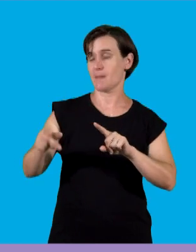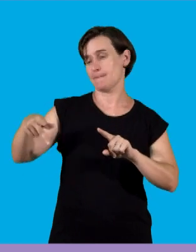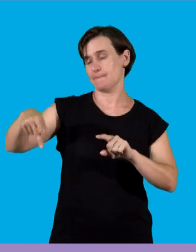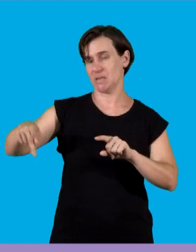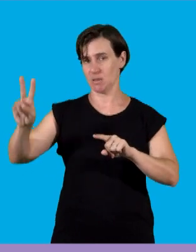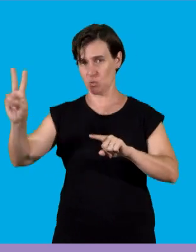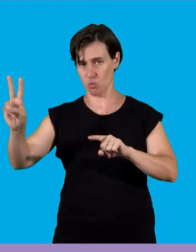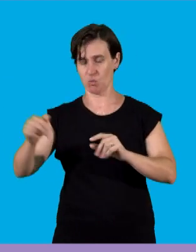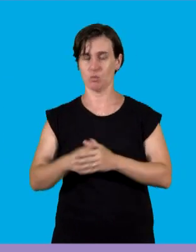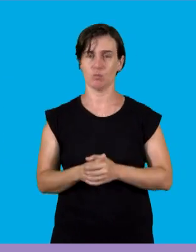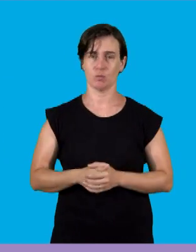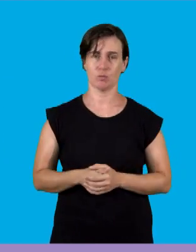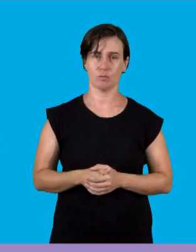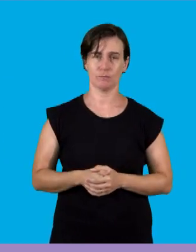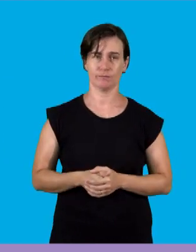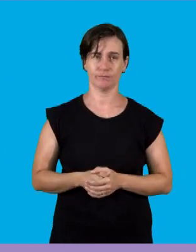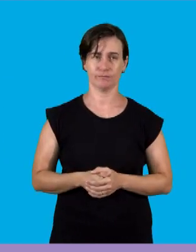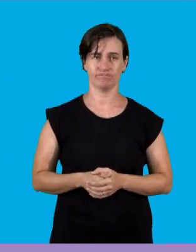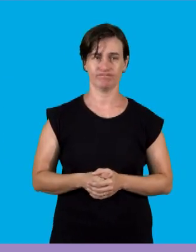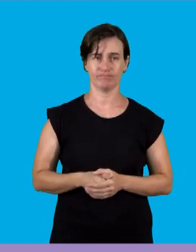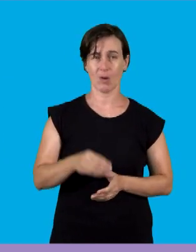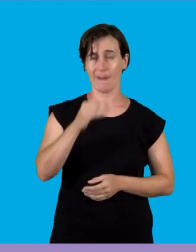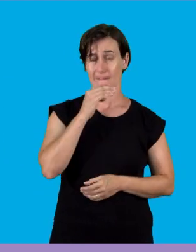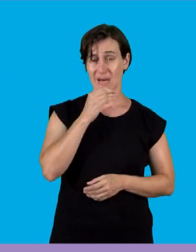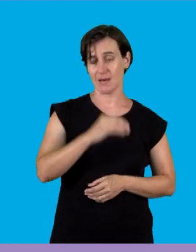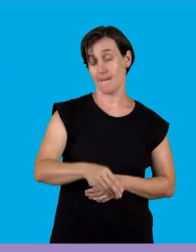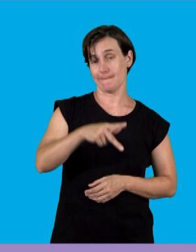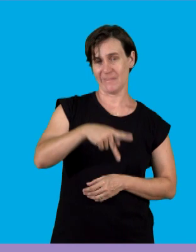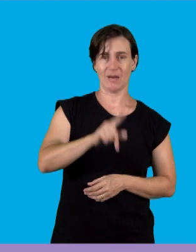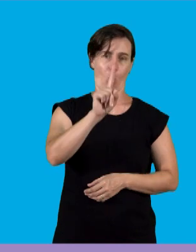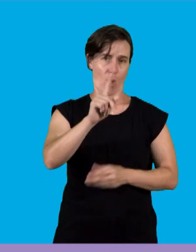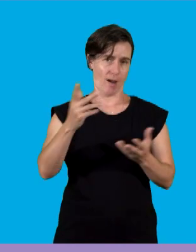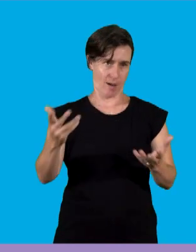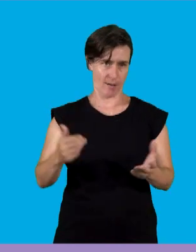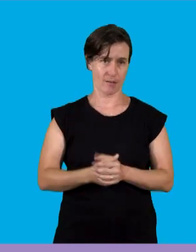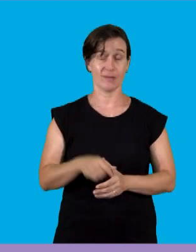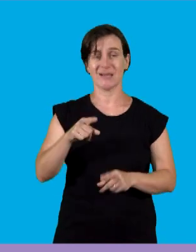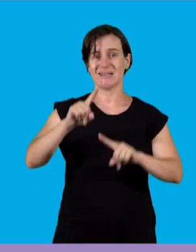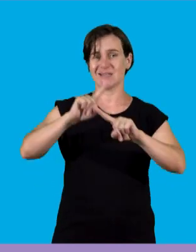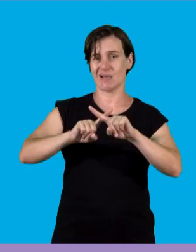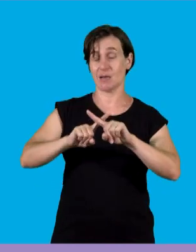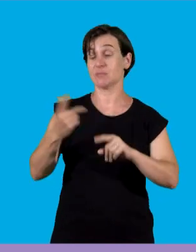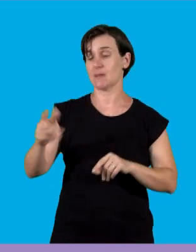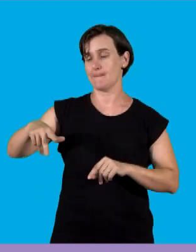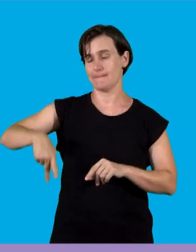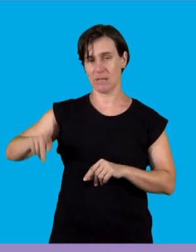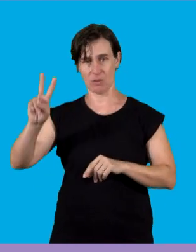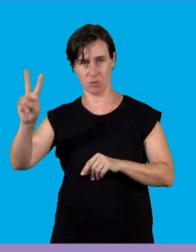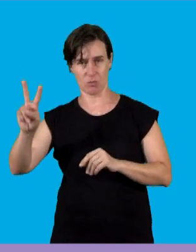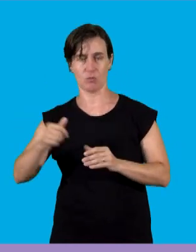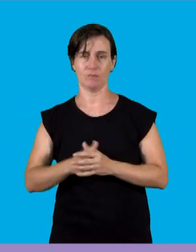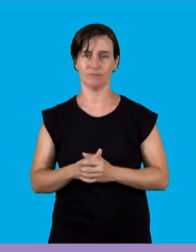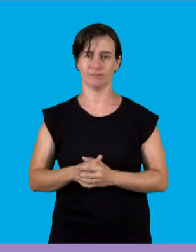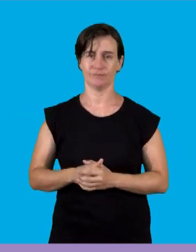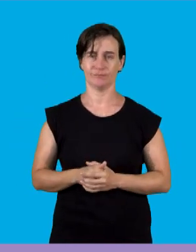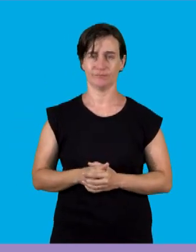this with the P squared. Now 5 minus 4 is 1. And we are still multiplying this